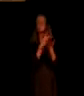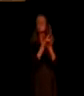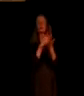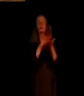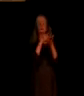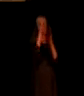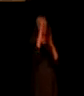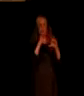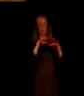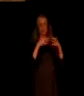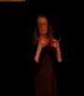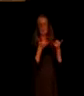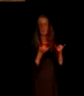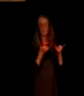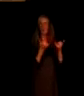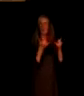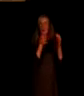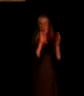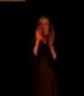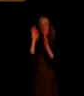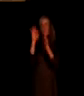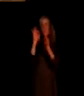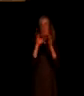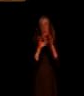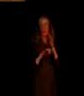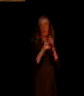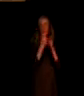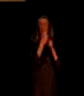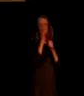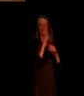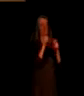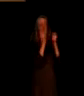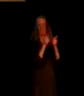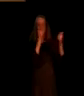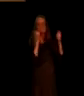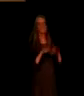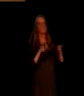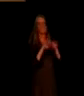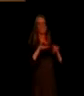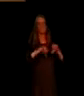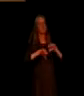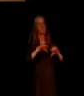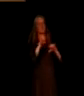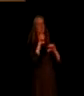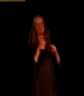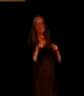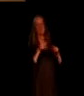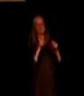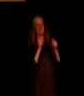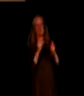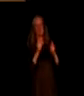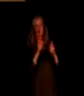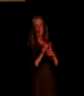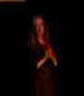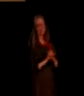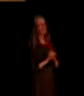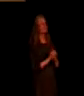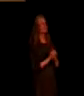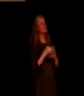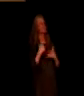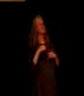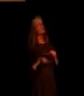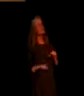here, this is an illustration that big science does not happen fast. And so here after 9